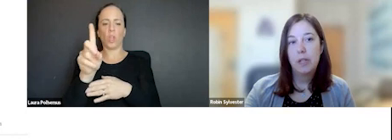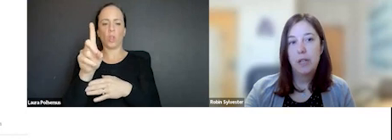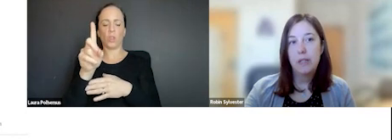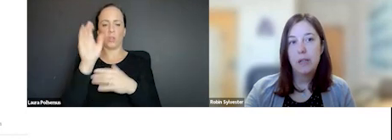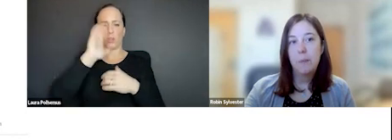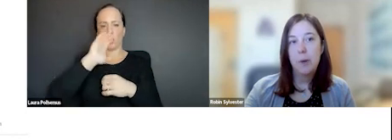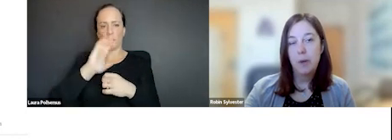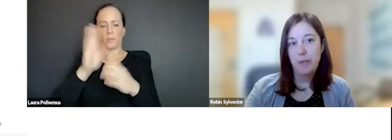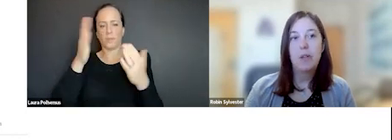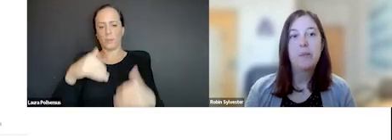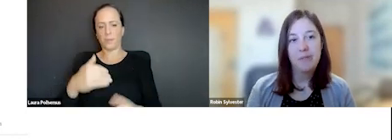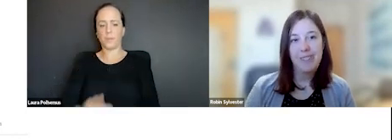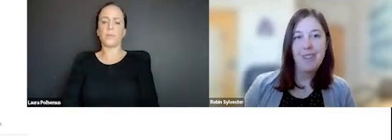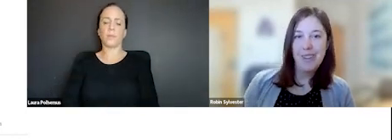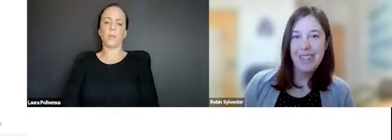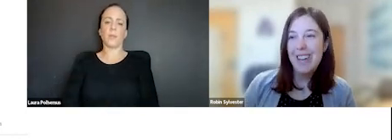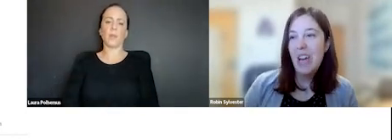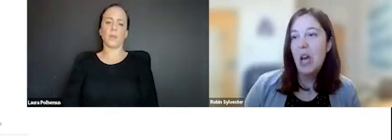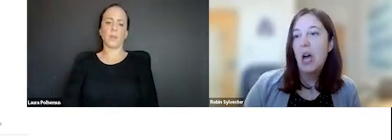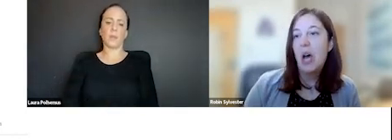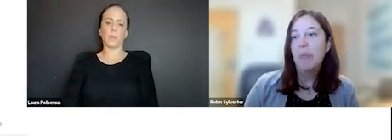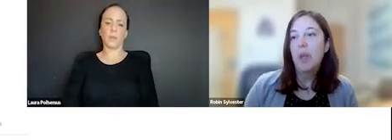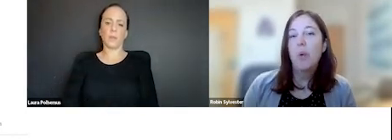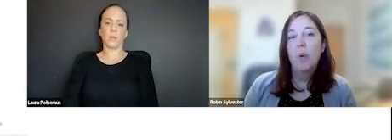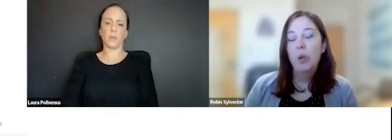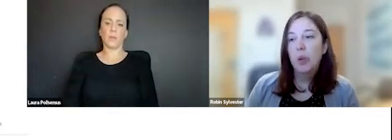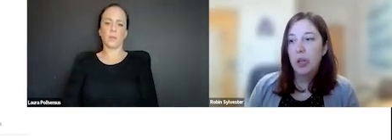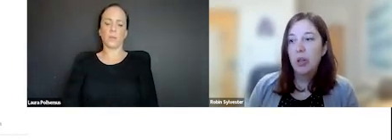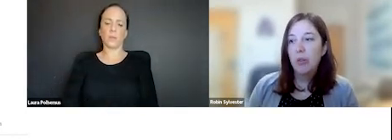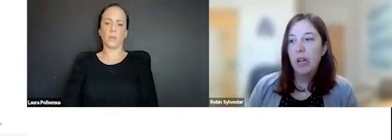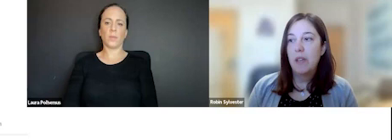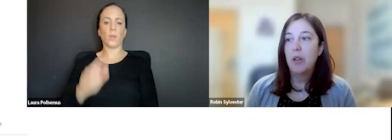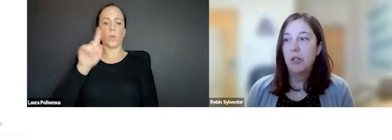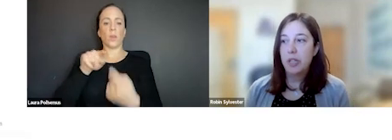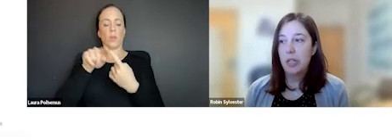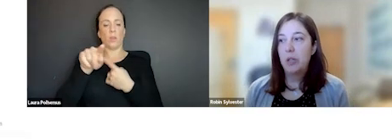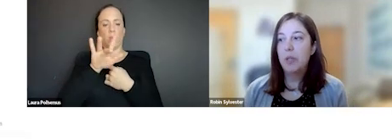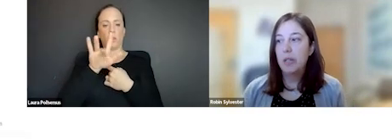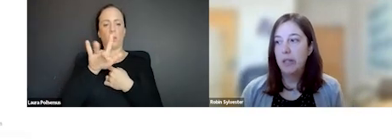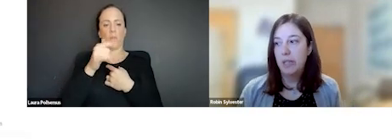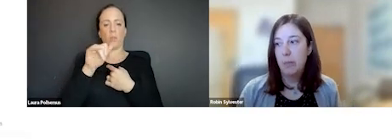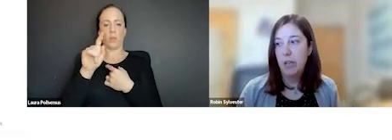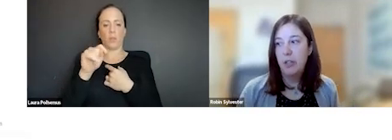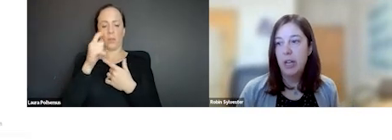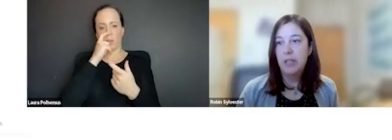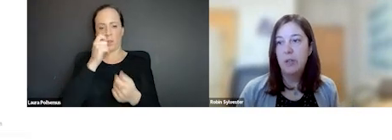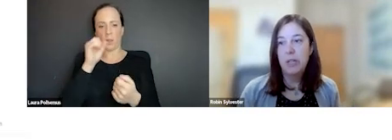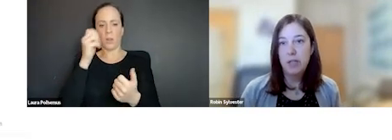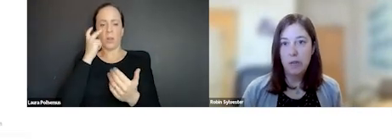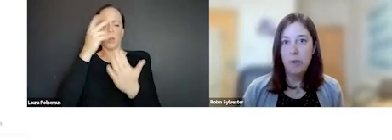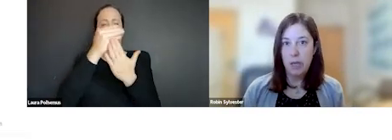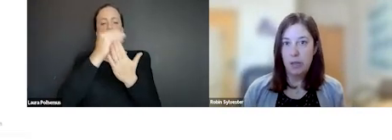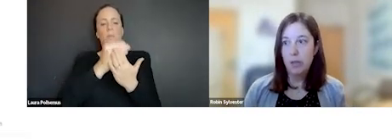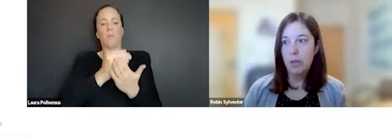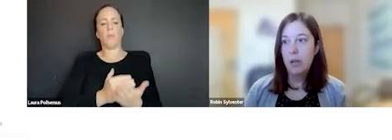Go to the next slide. Okay, sorry, stay right there. When you click on a grant that you're interested in, you will see a listing page that has some